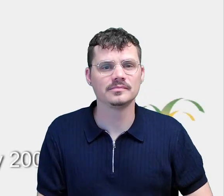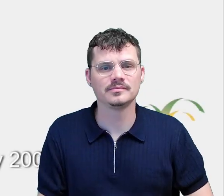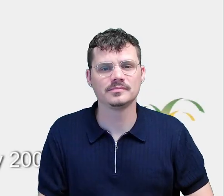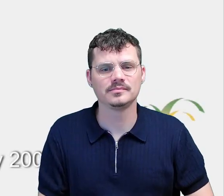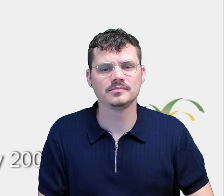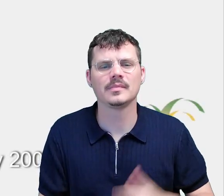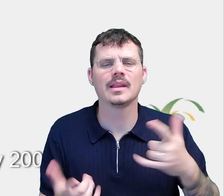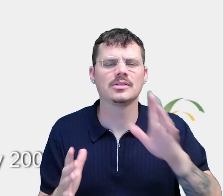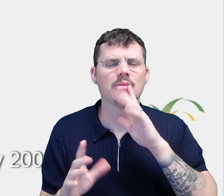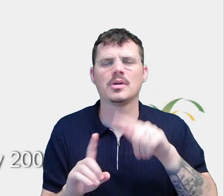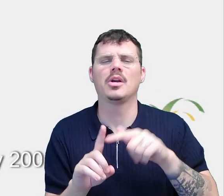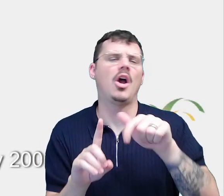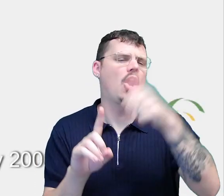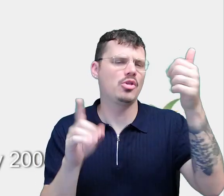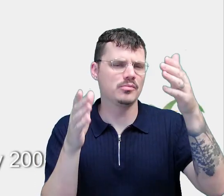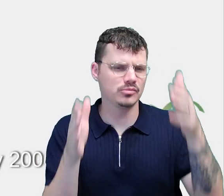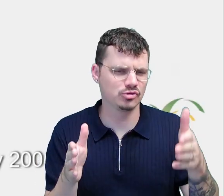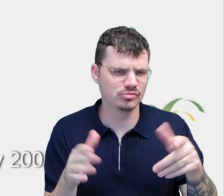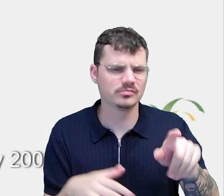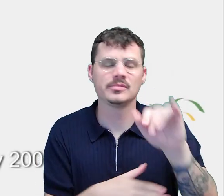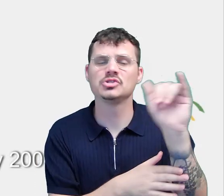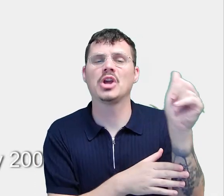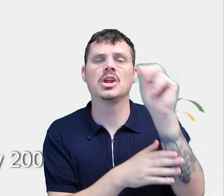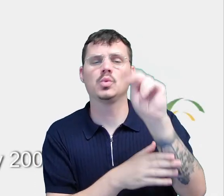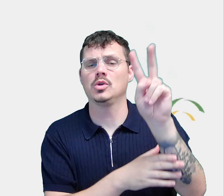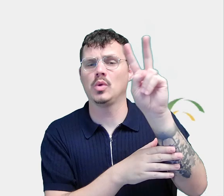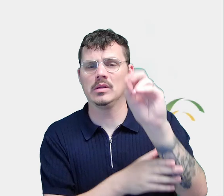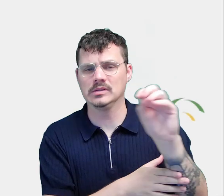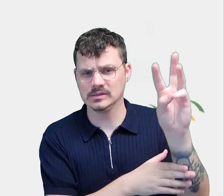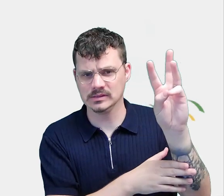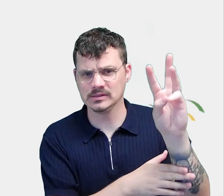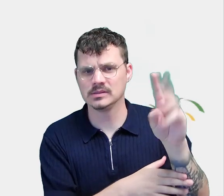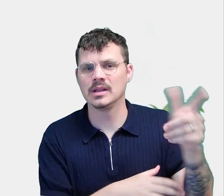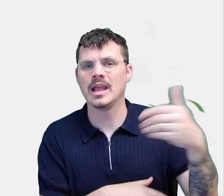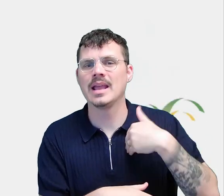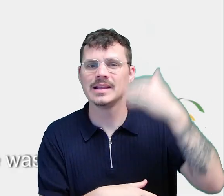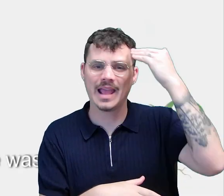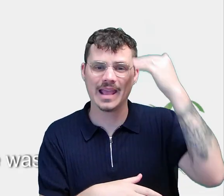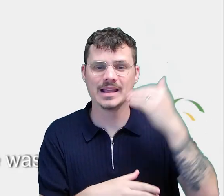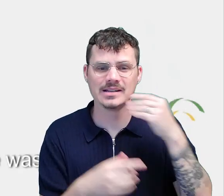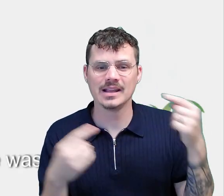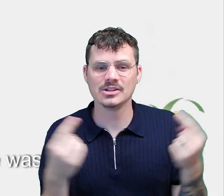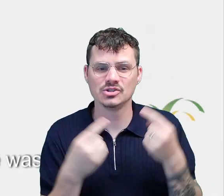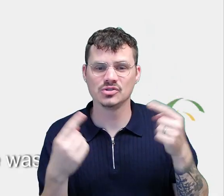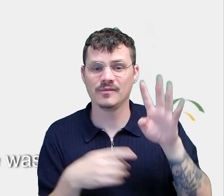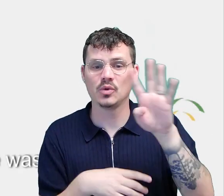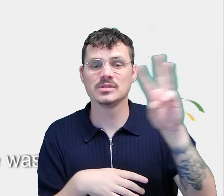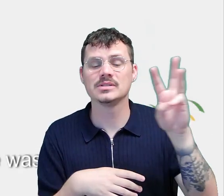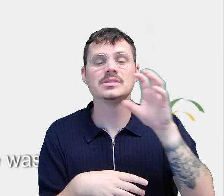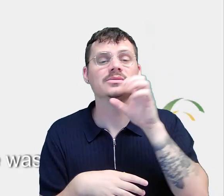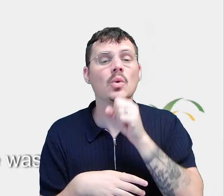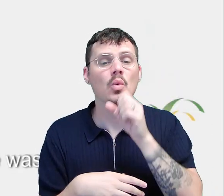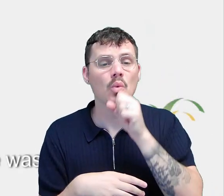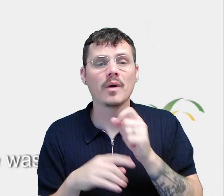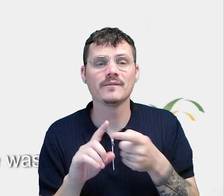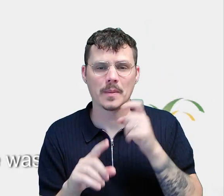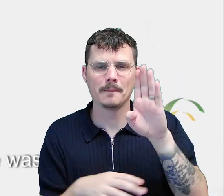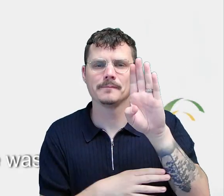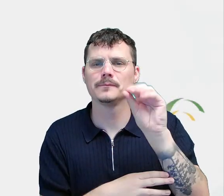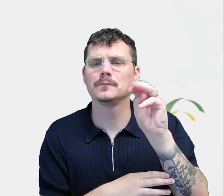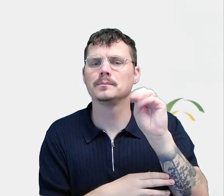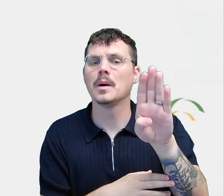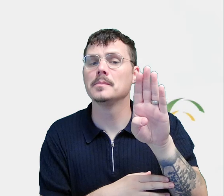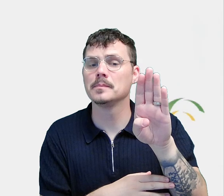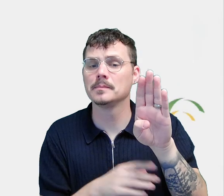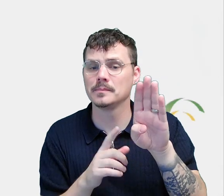Let's talk about another person. In January 2006, he had a head injury. He was 46 years old from a bomb. He